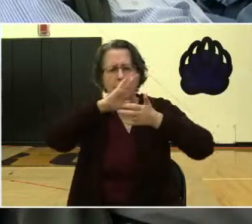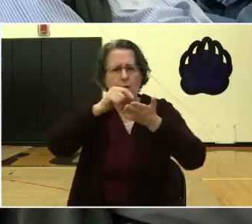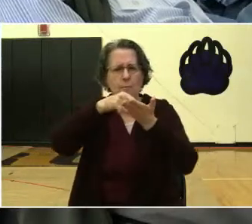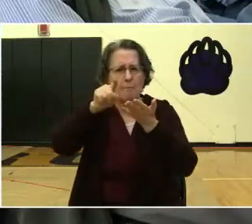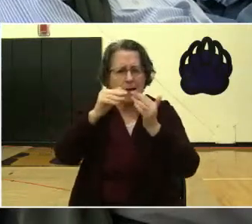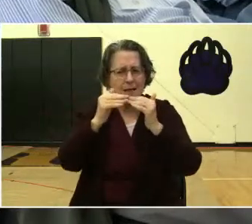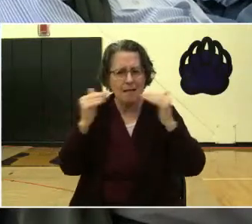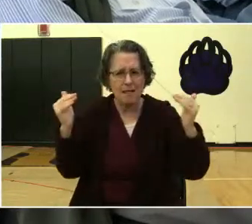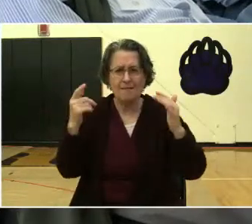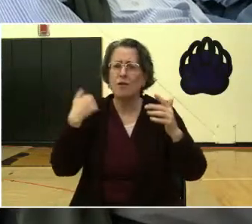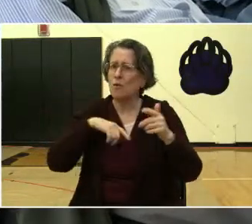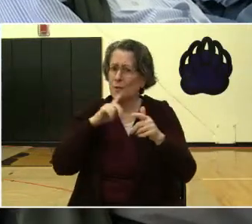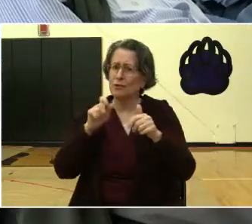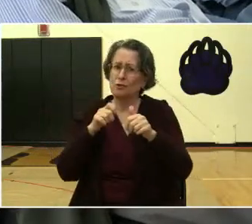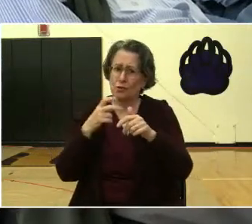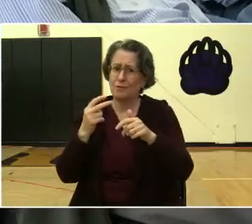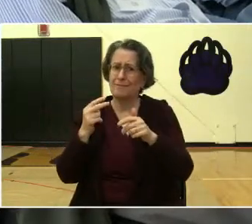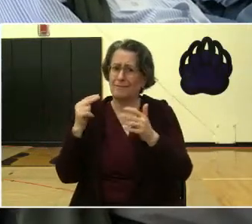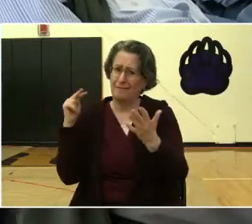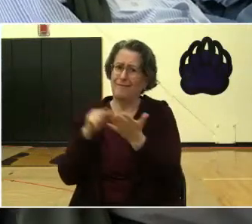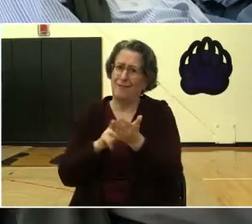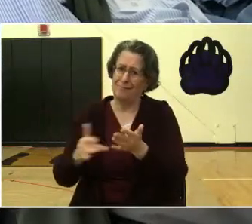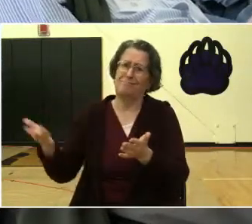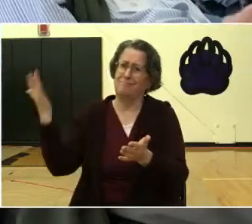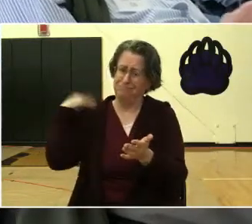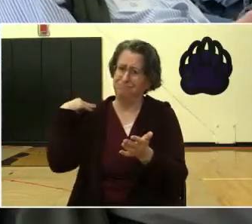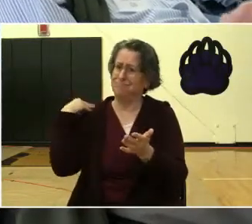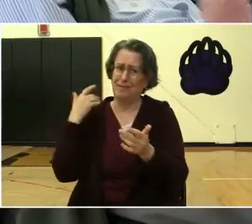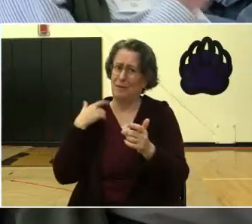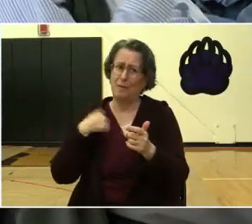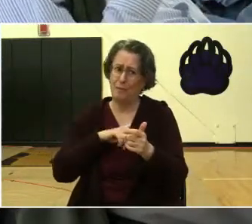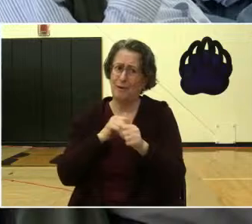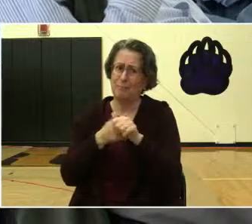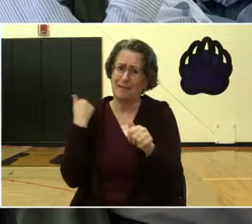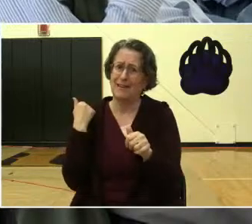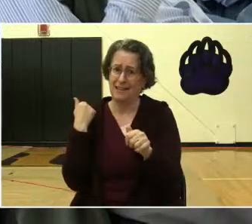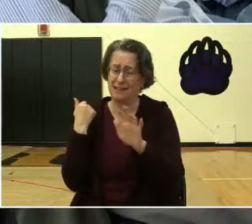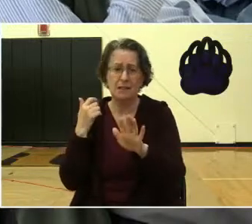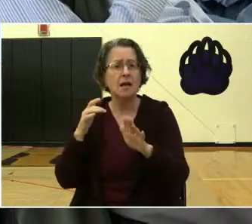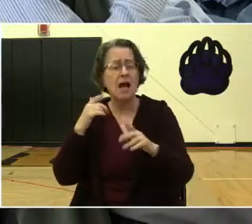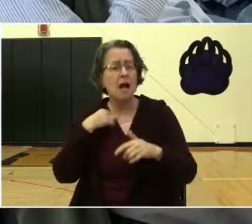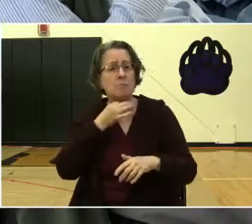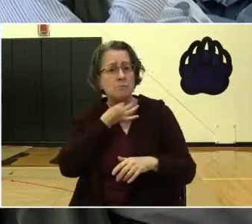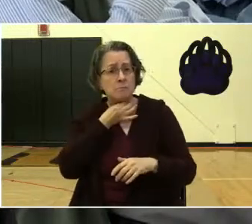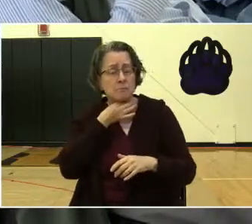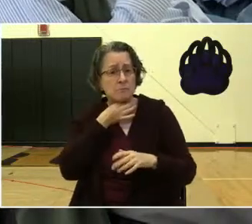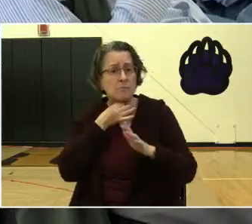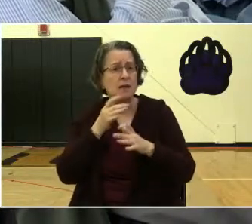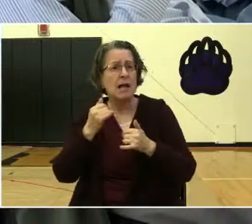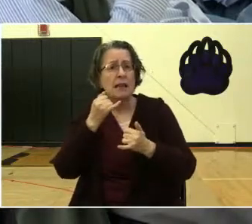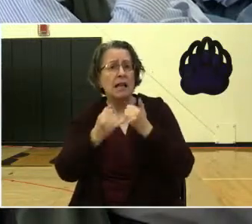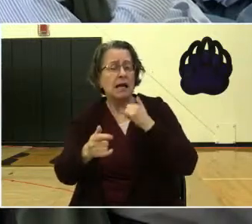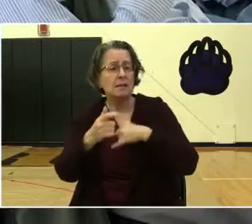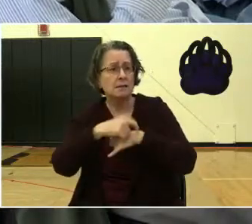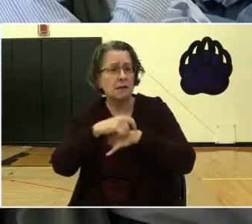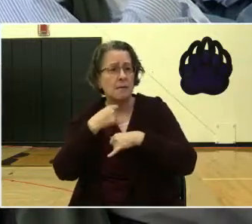when the last time was we did a look at department head salaries